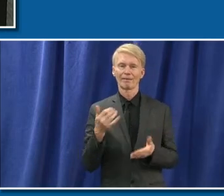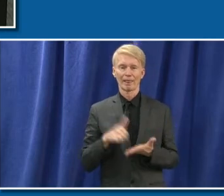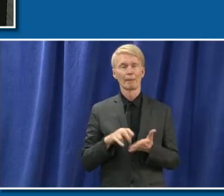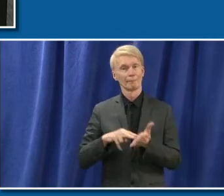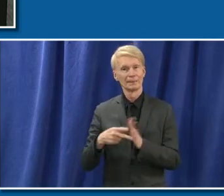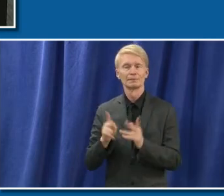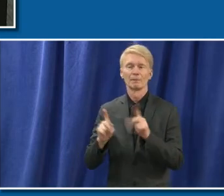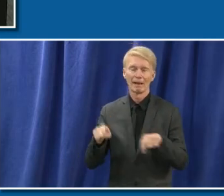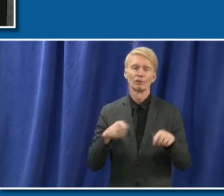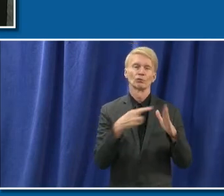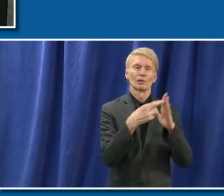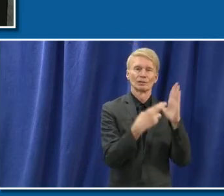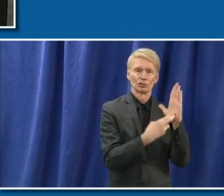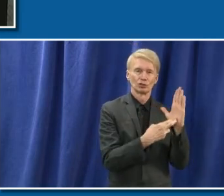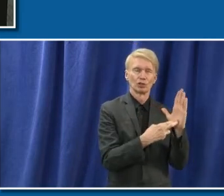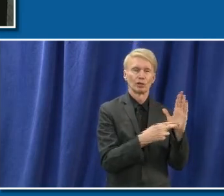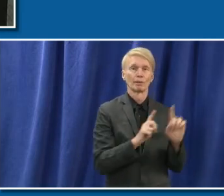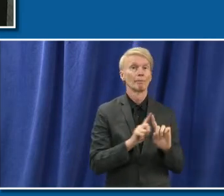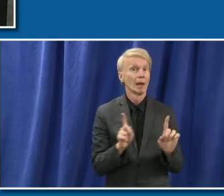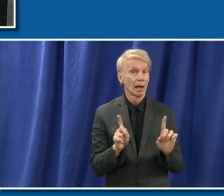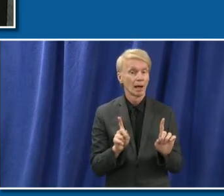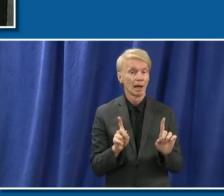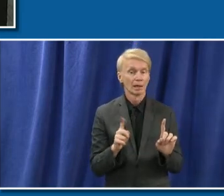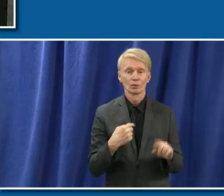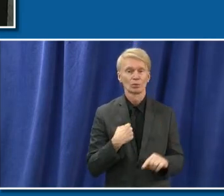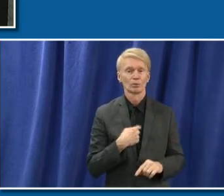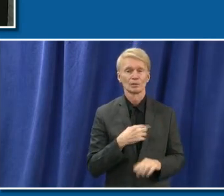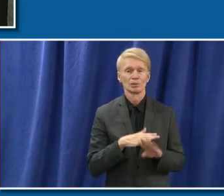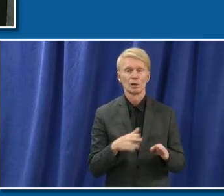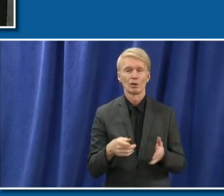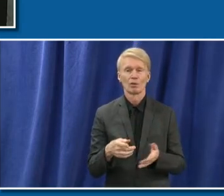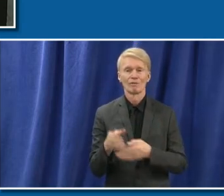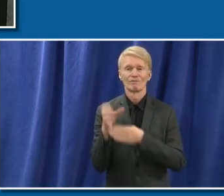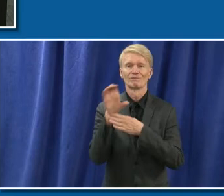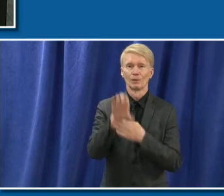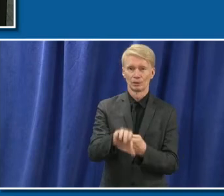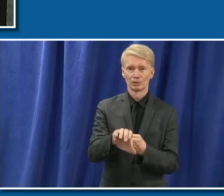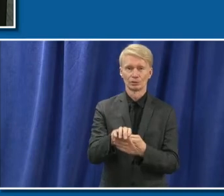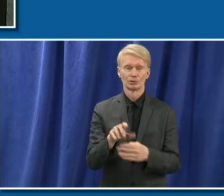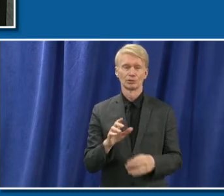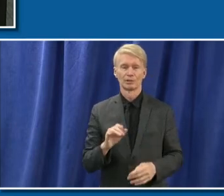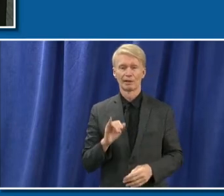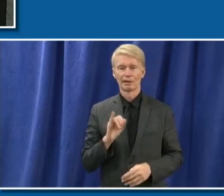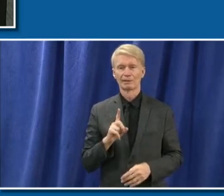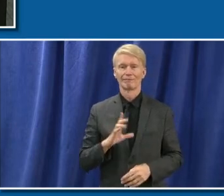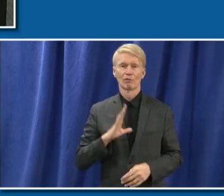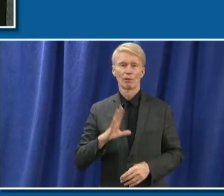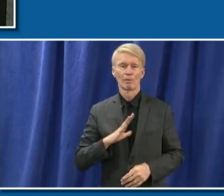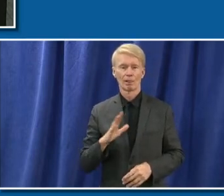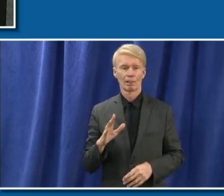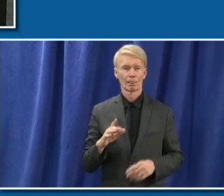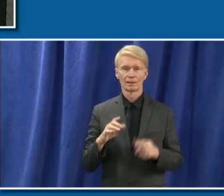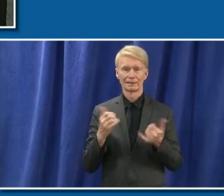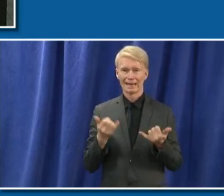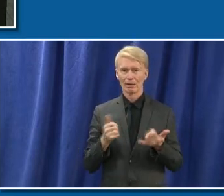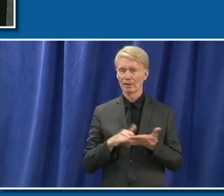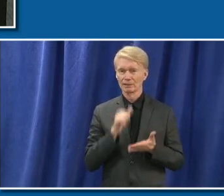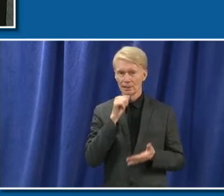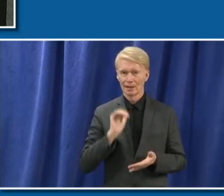need people to register, but we are not requiring people to show formal identification, at least at this time. That's not the